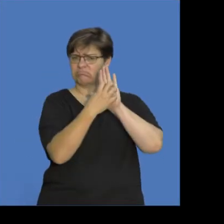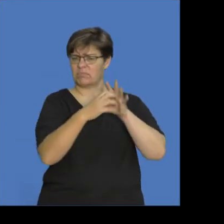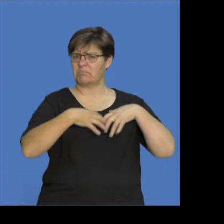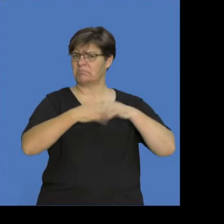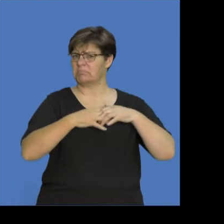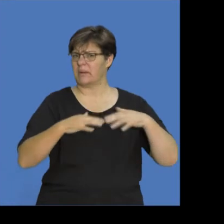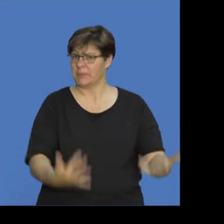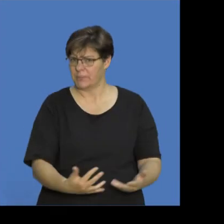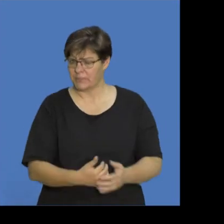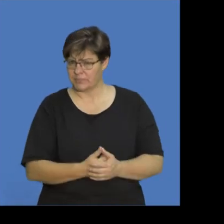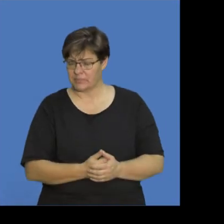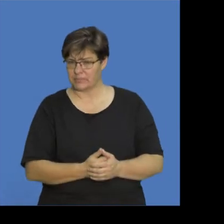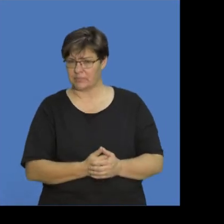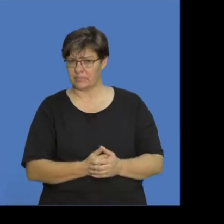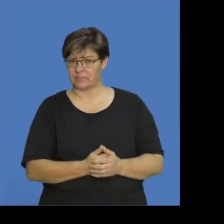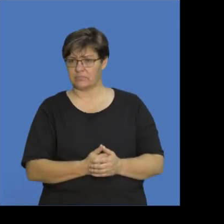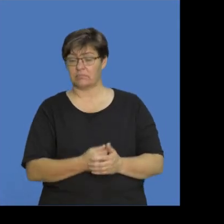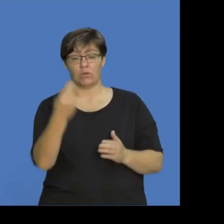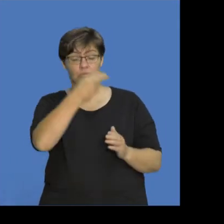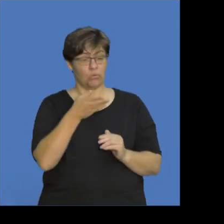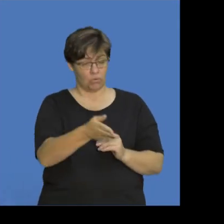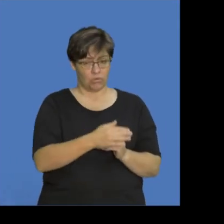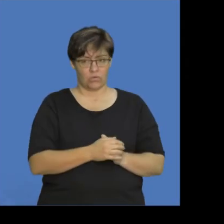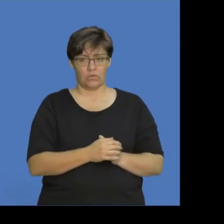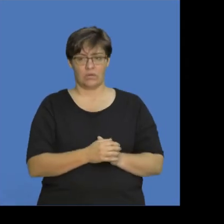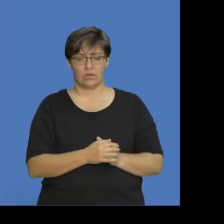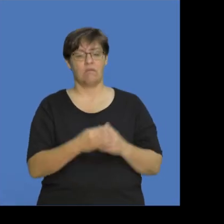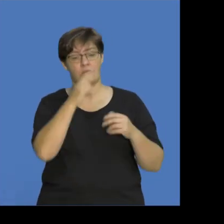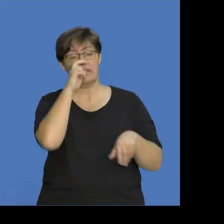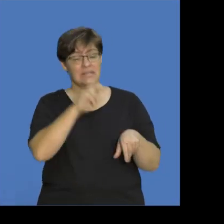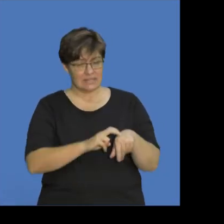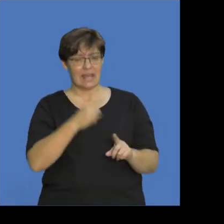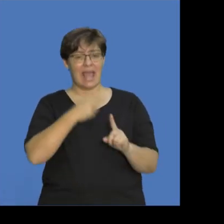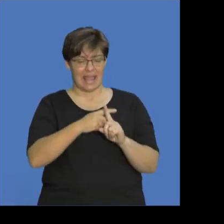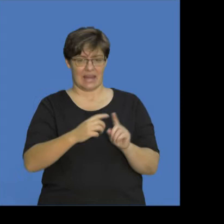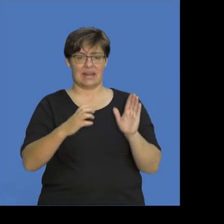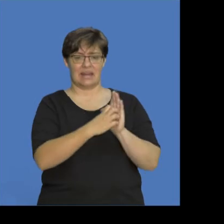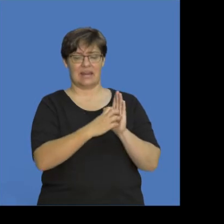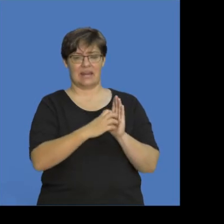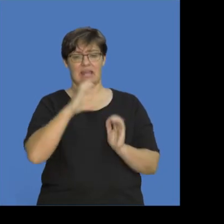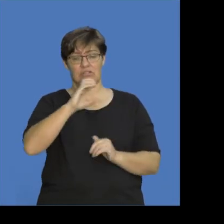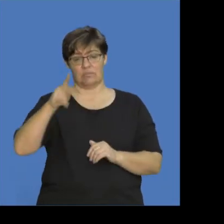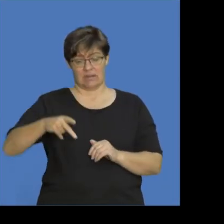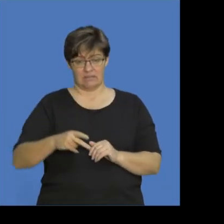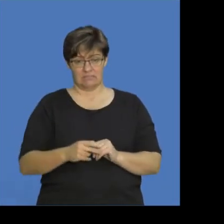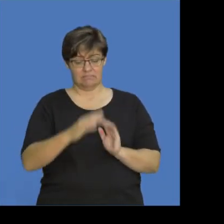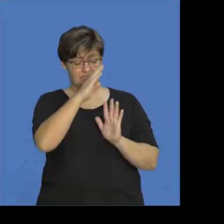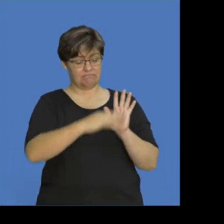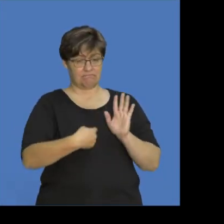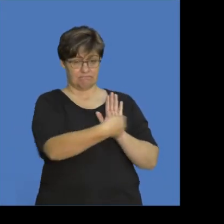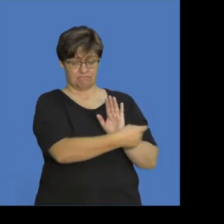line graph for this? So to draw a line graph, we'll need a Cartesian plane.